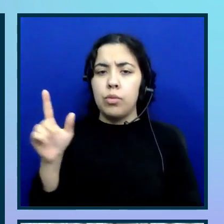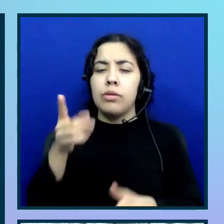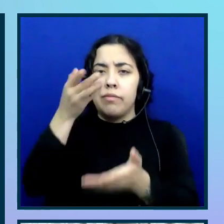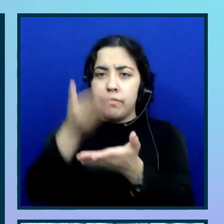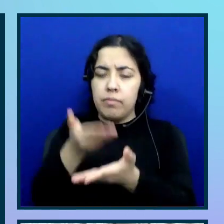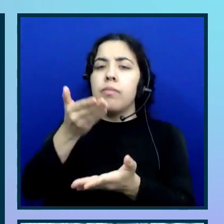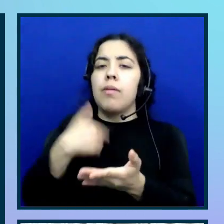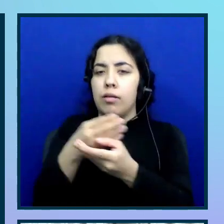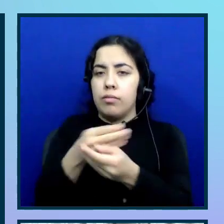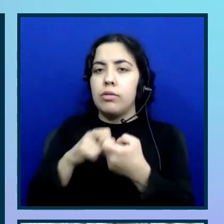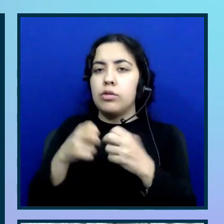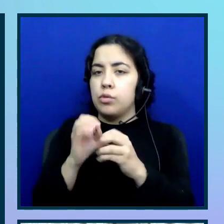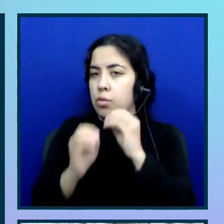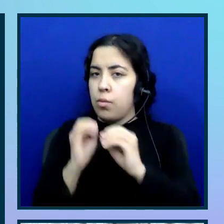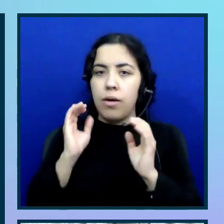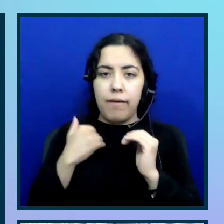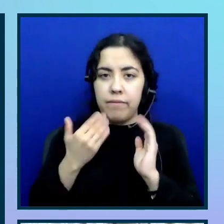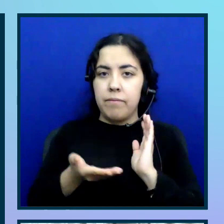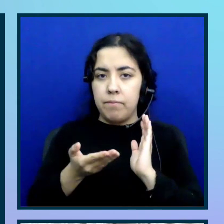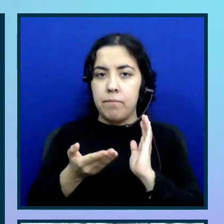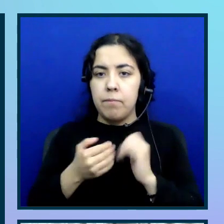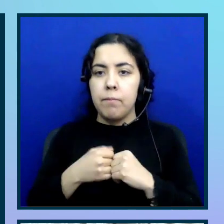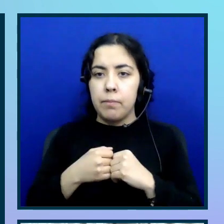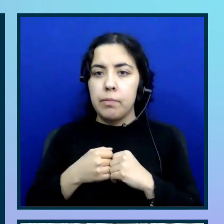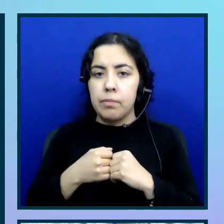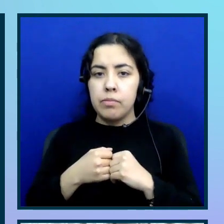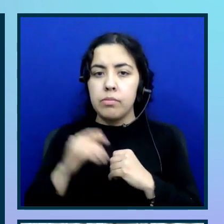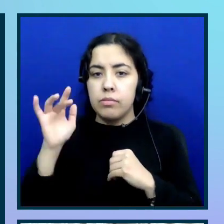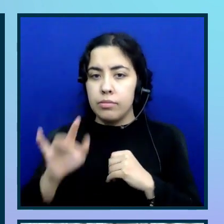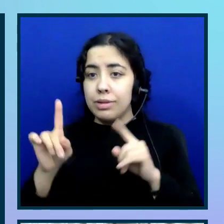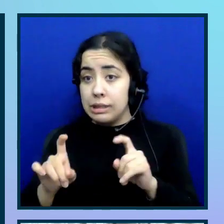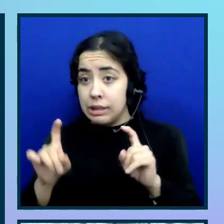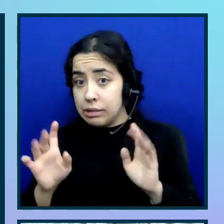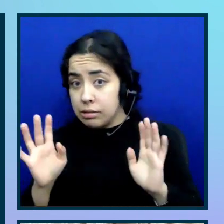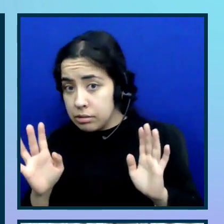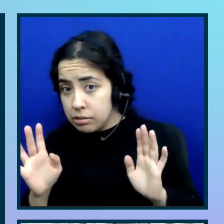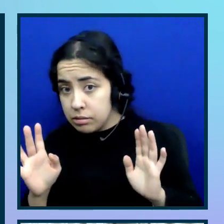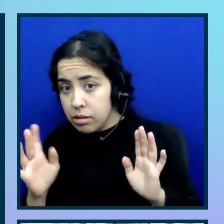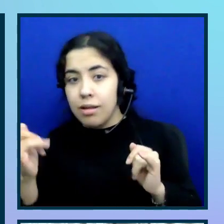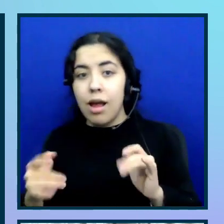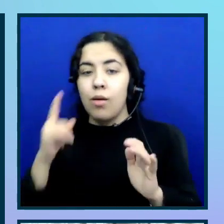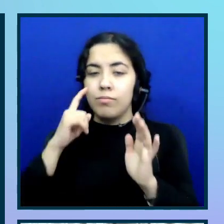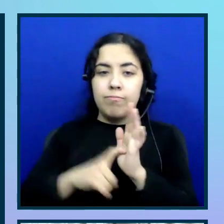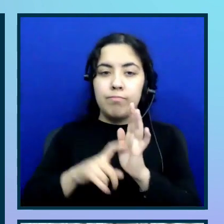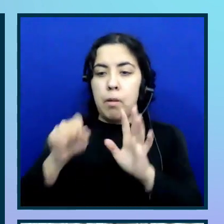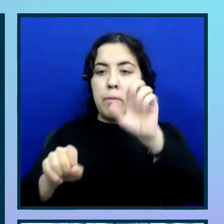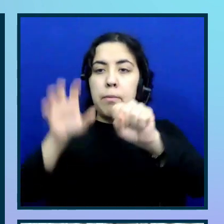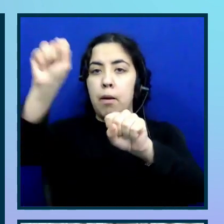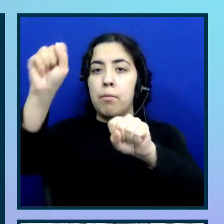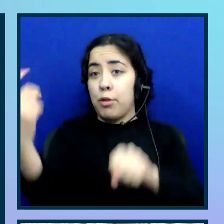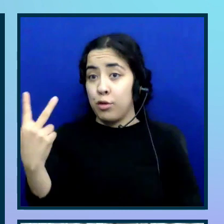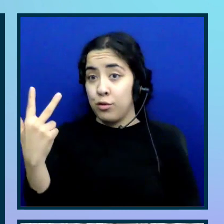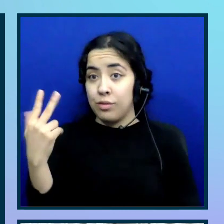that I've actually resolved the issue. So I'm going to start the test, and now it's actually identified the three headings that it could find